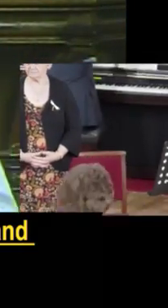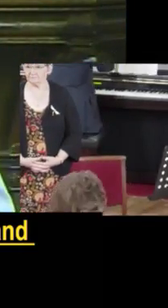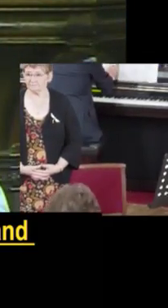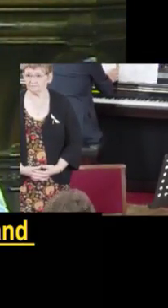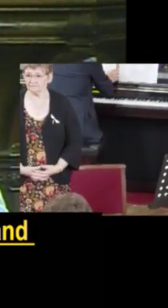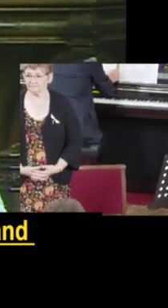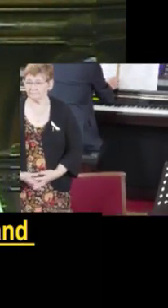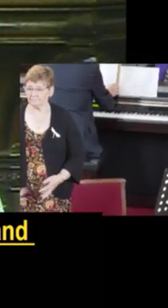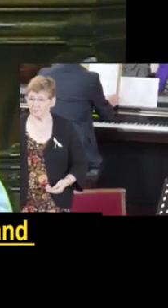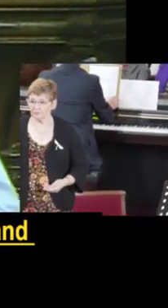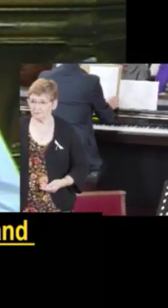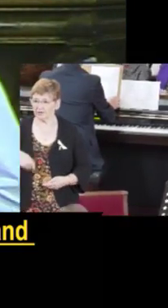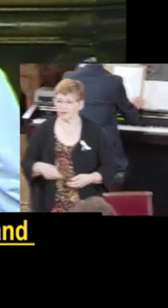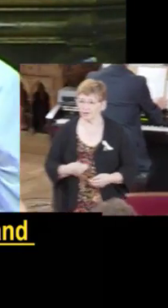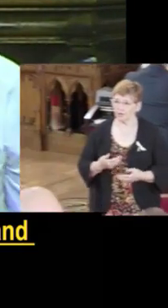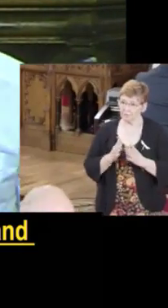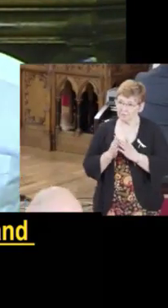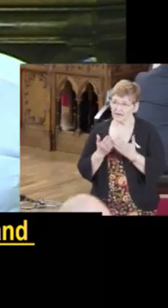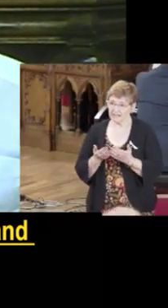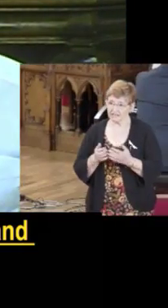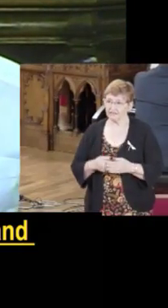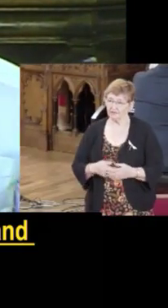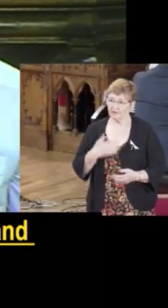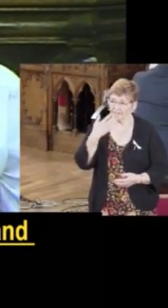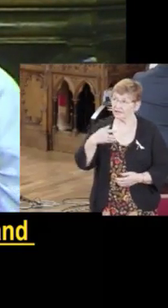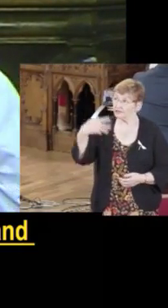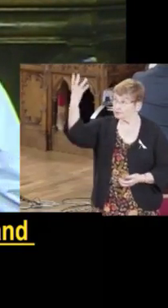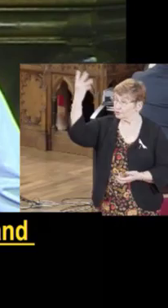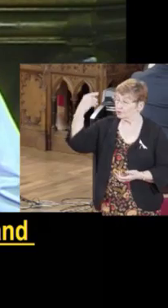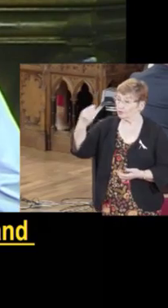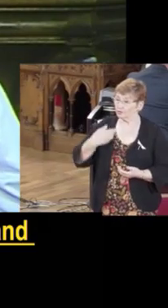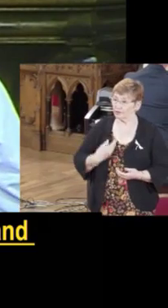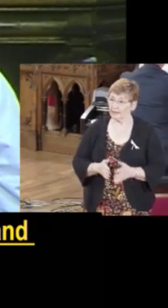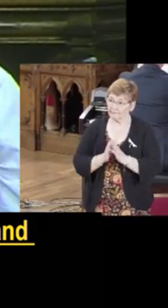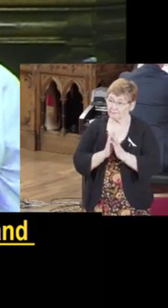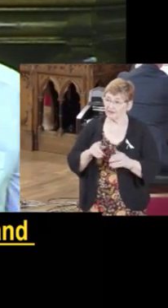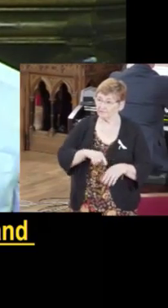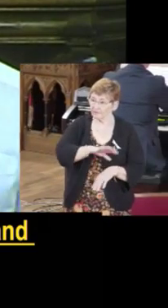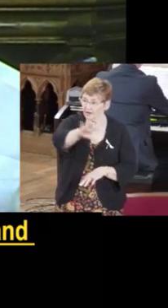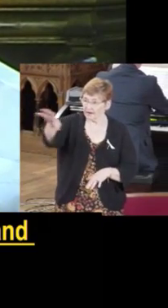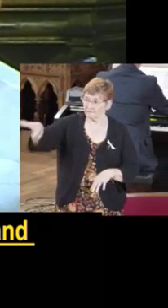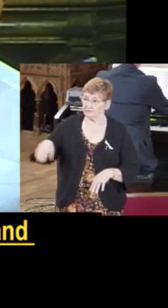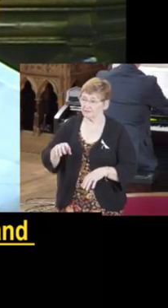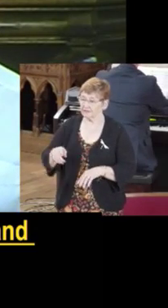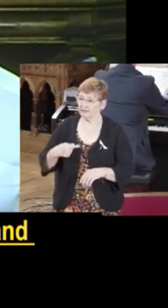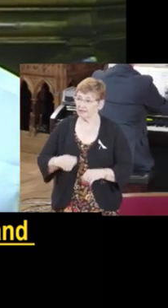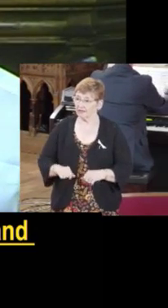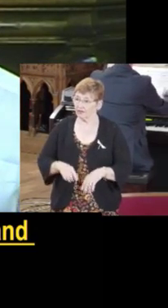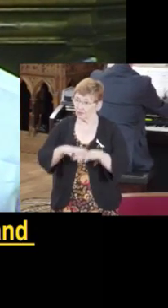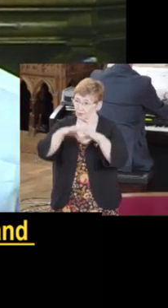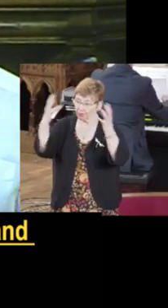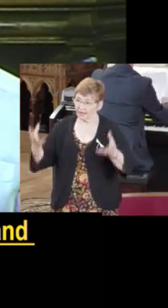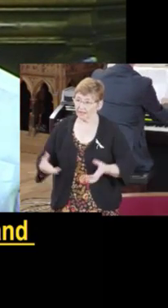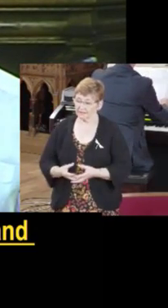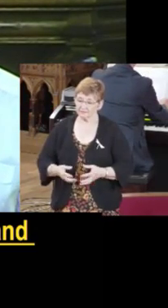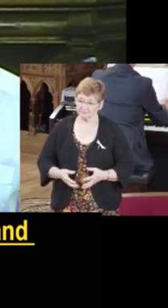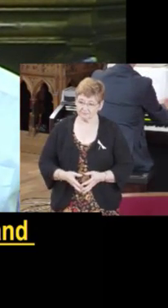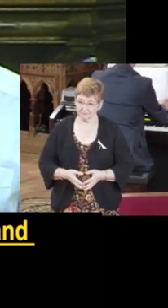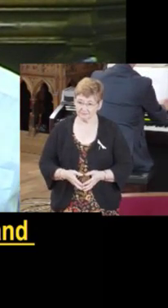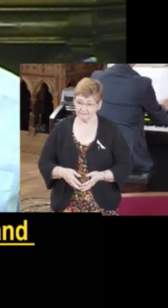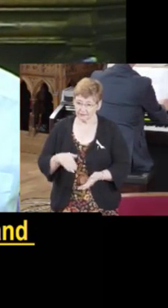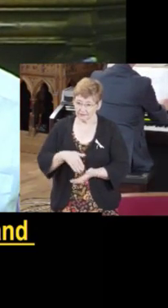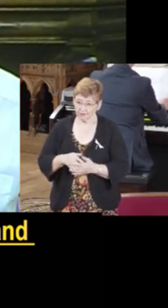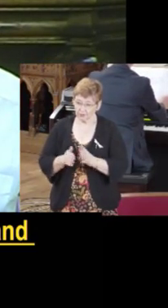We bring our prayers of thanks to God, and we also pray for those around us in our country and in our world. Let us pray.